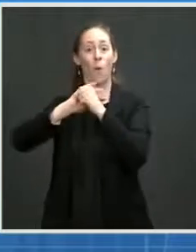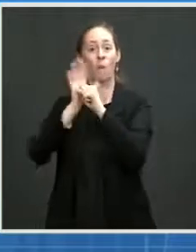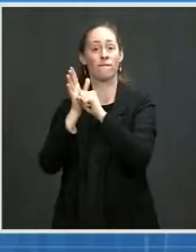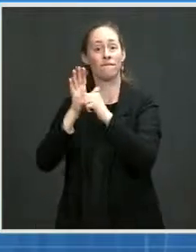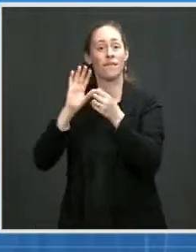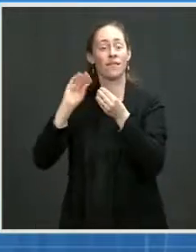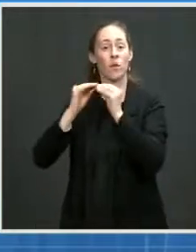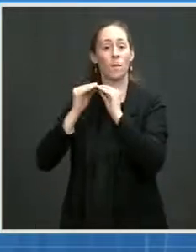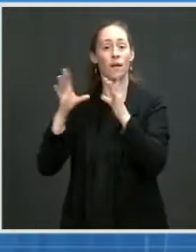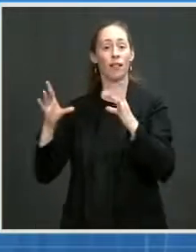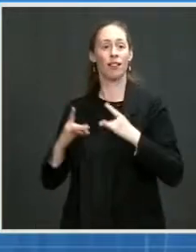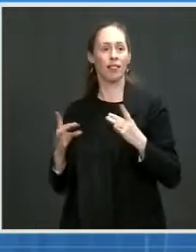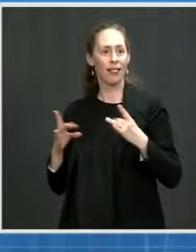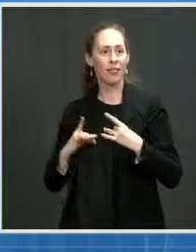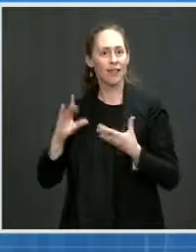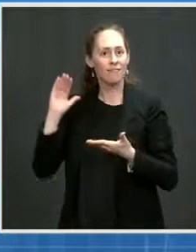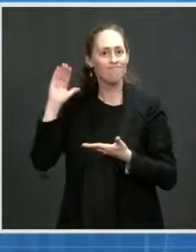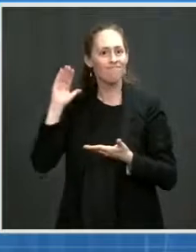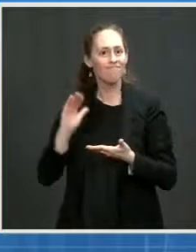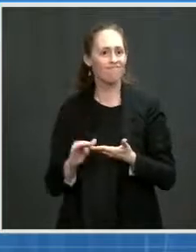Our 7-day average is